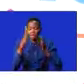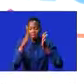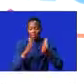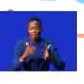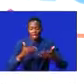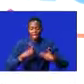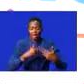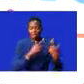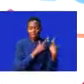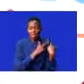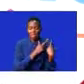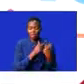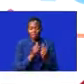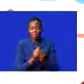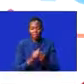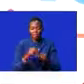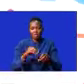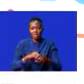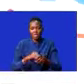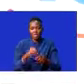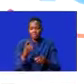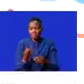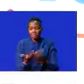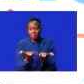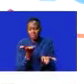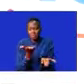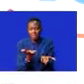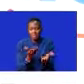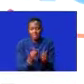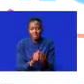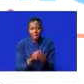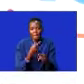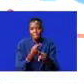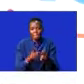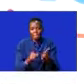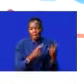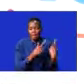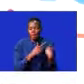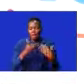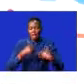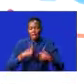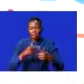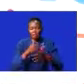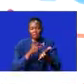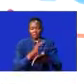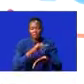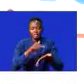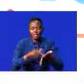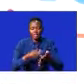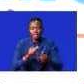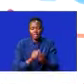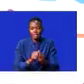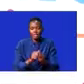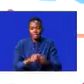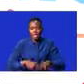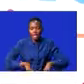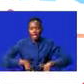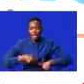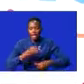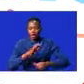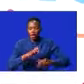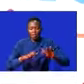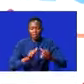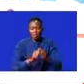role in however small it may be, but you have a role to ensure this wildlife is preserved,